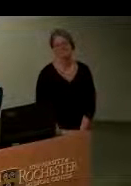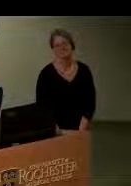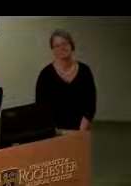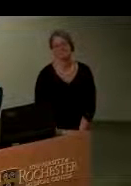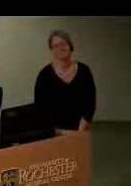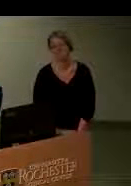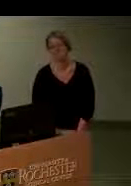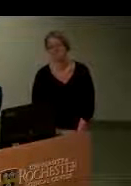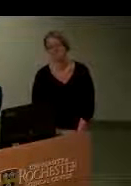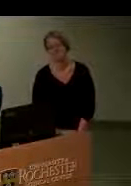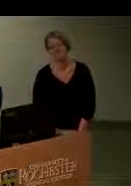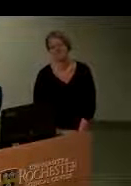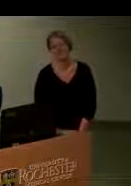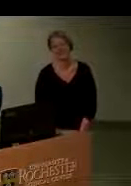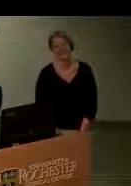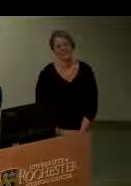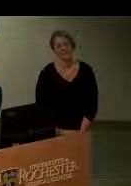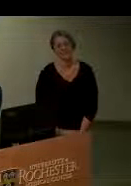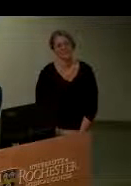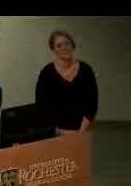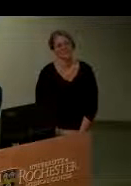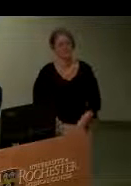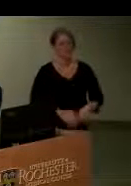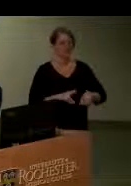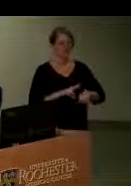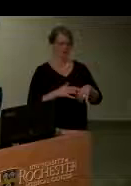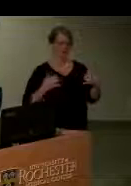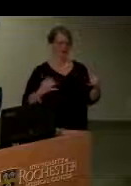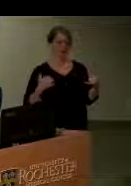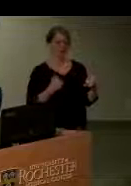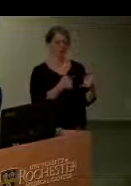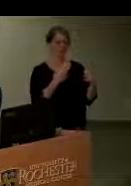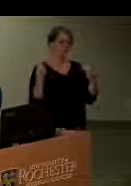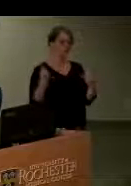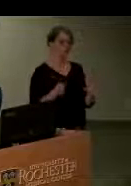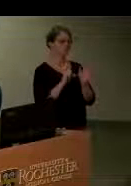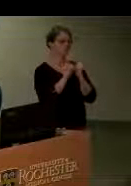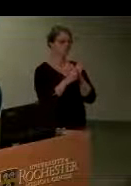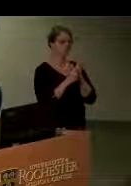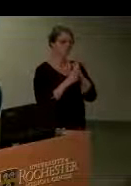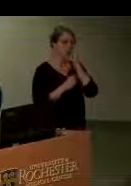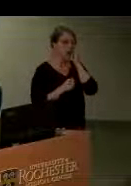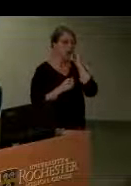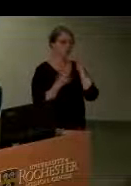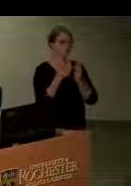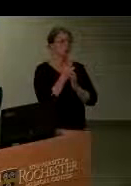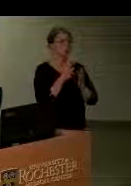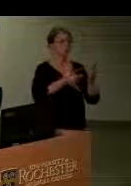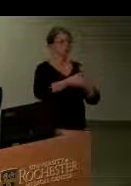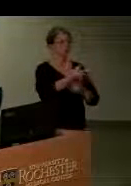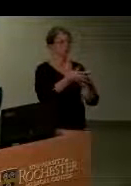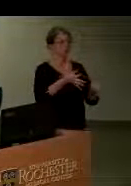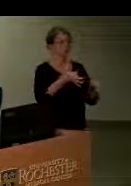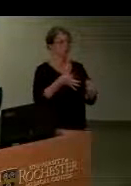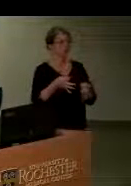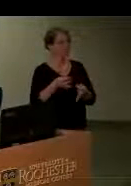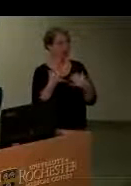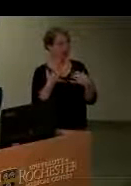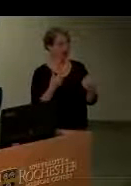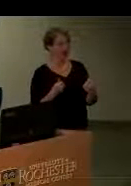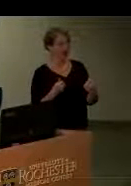And of course, now we put tremendous stress on using the social determinants of health as a way